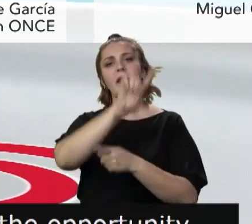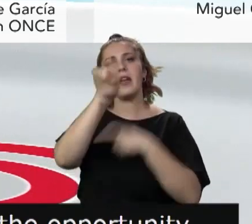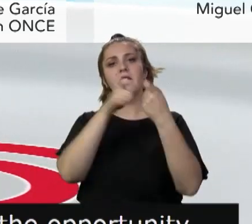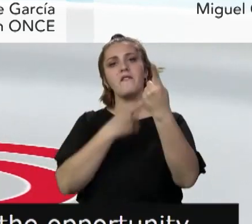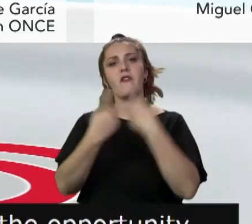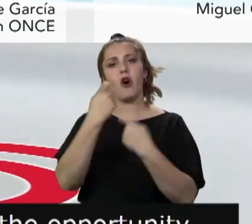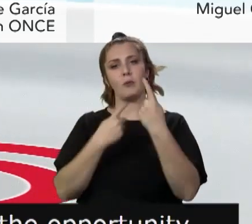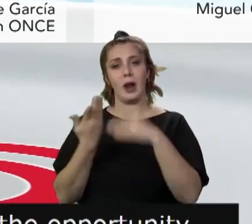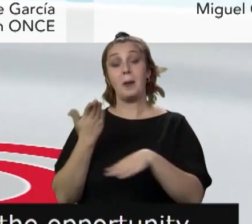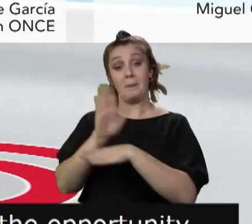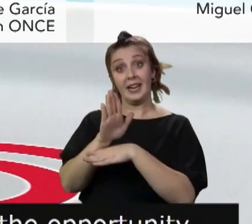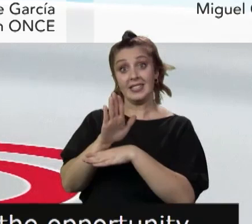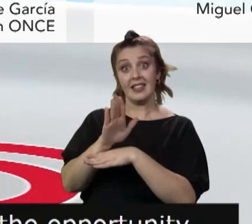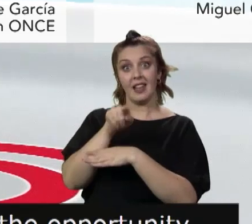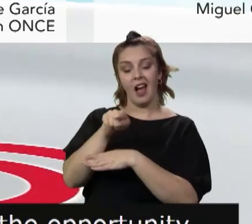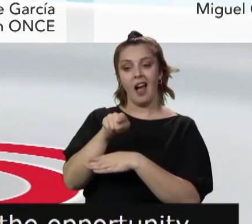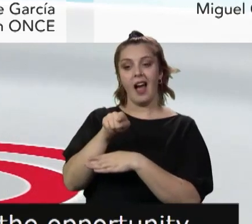thankful.